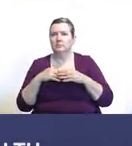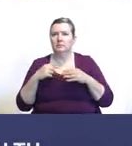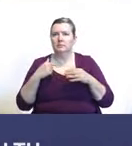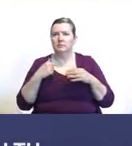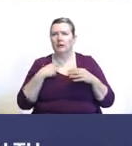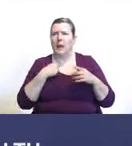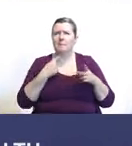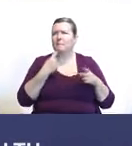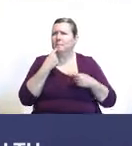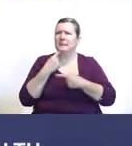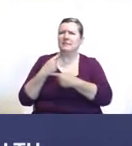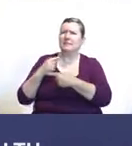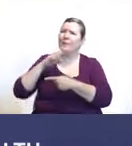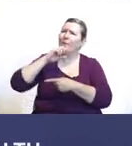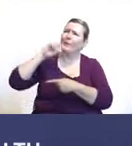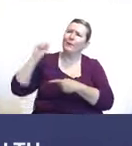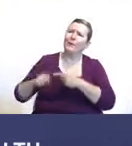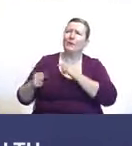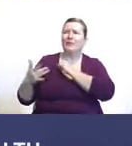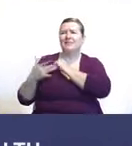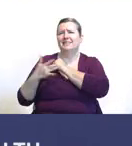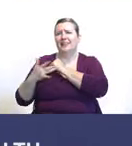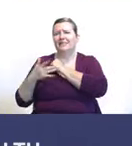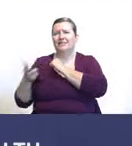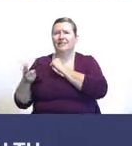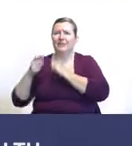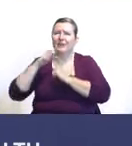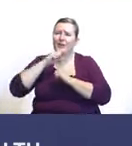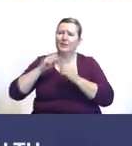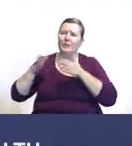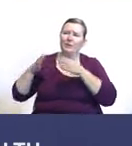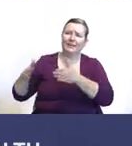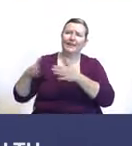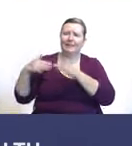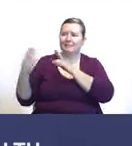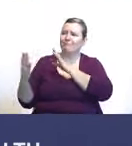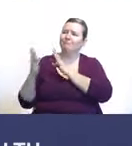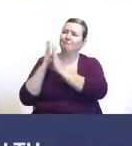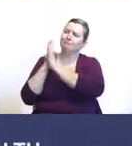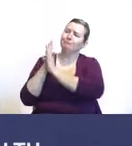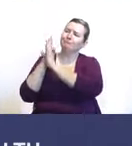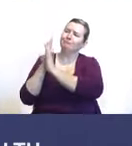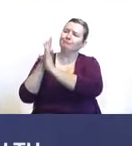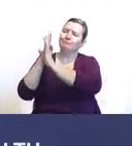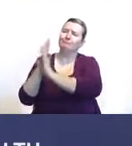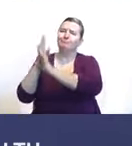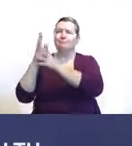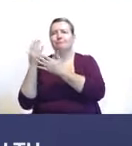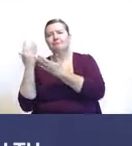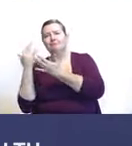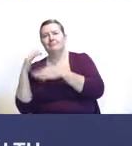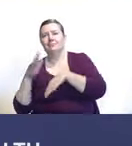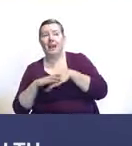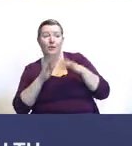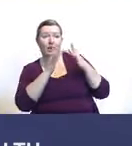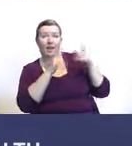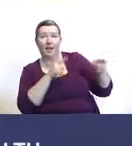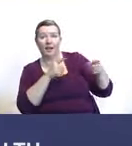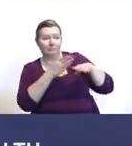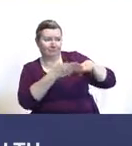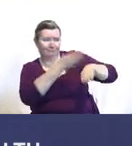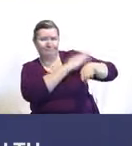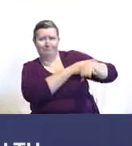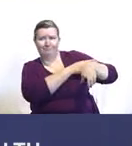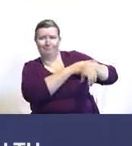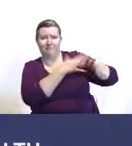buggy, right? So if we've made a substantial customer service improvement because of an online capability,